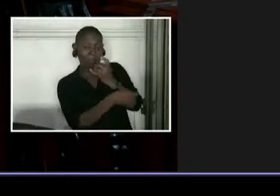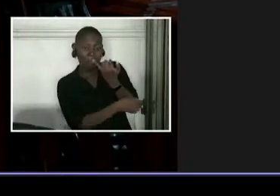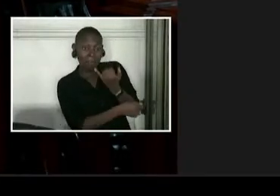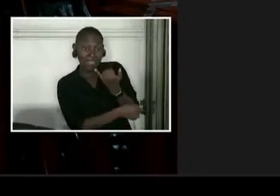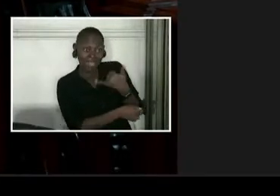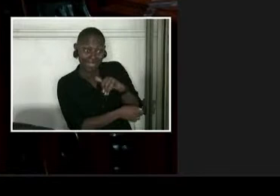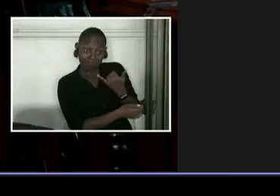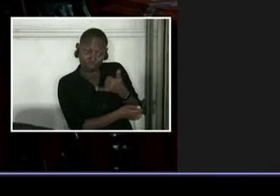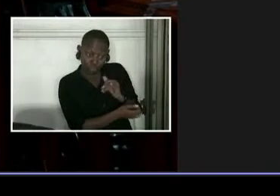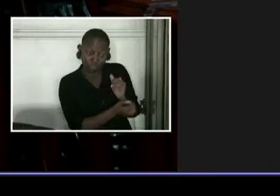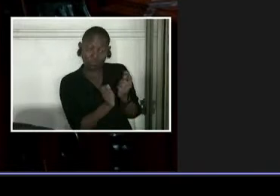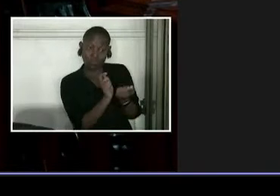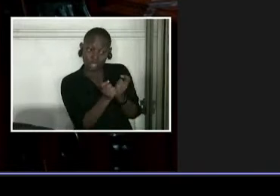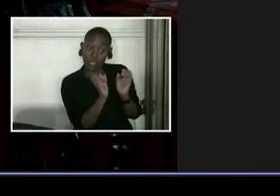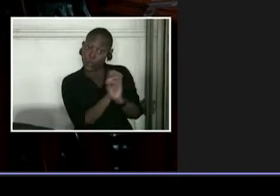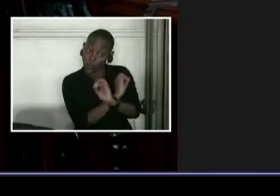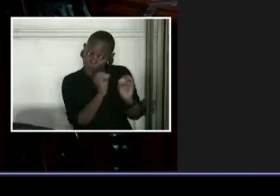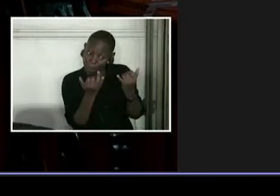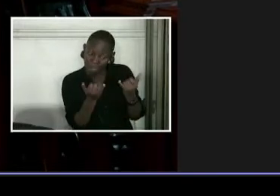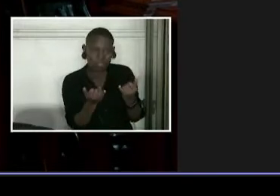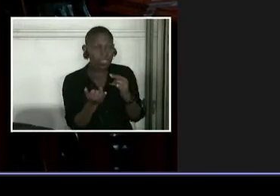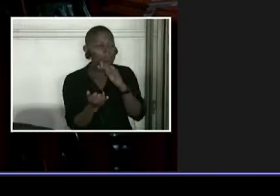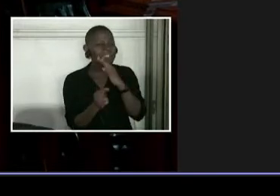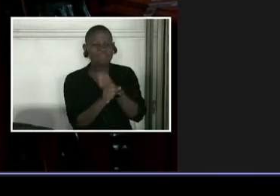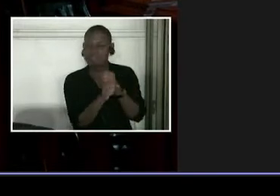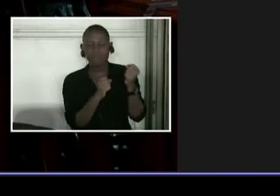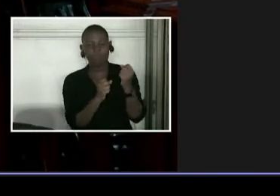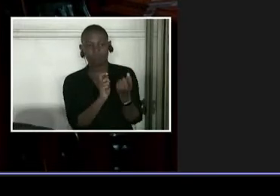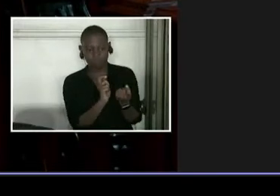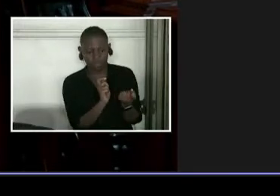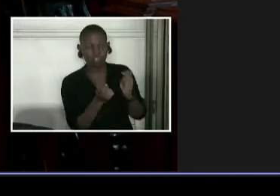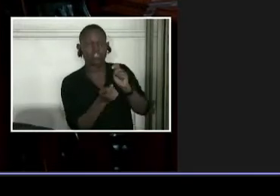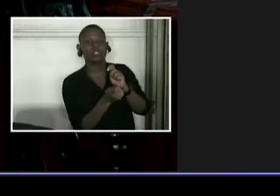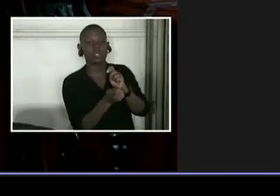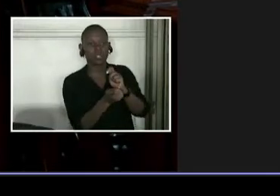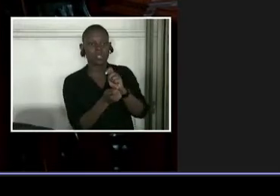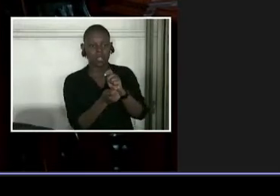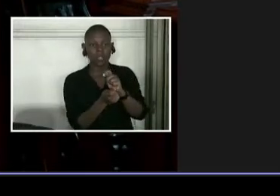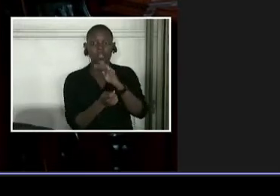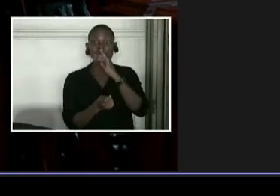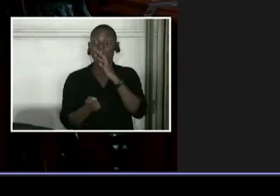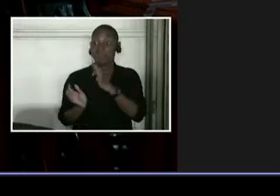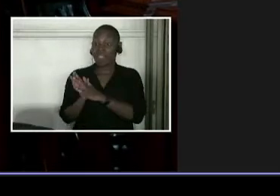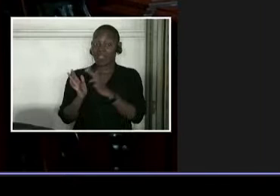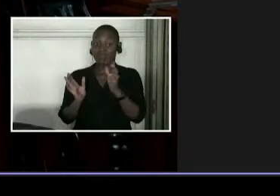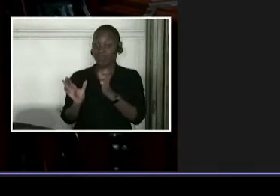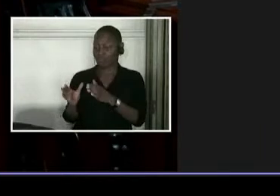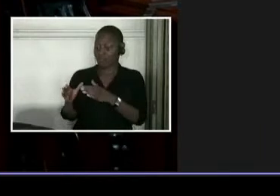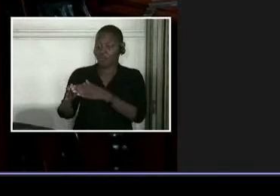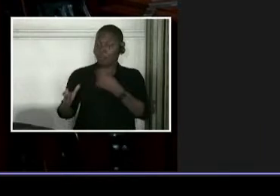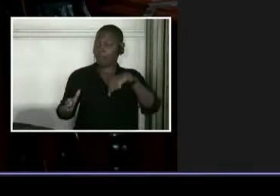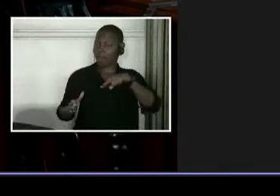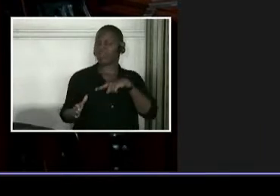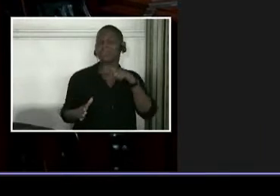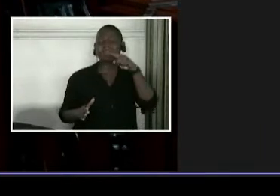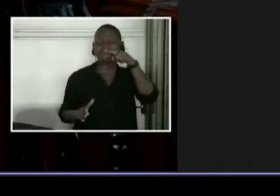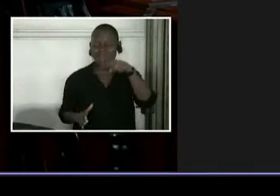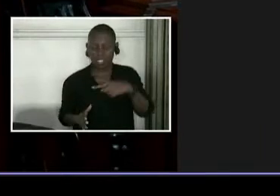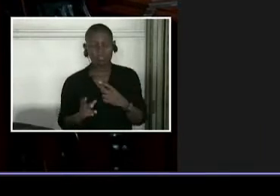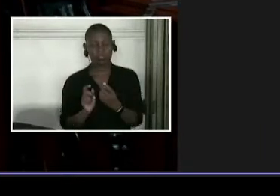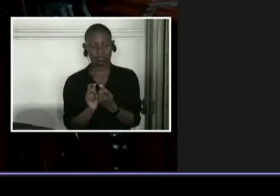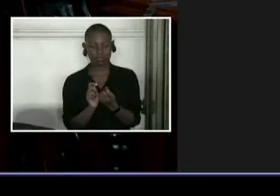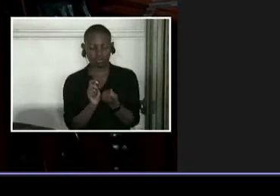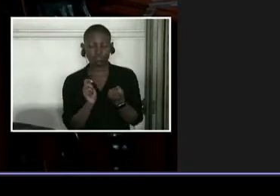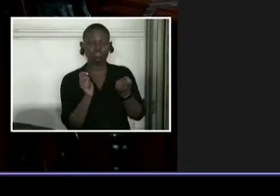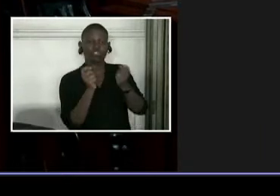again. Compatriots, the ANC government has mandated us to change all of that, and we are not apologetic about it. We are determined.